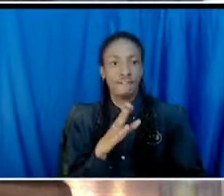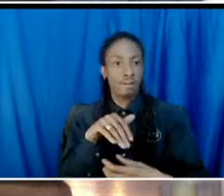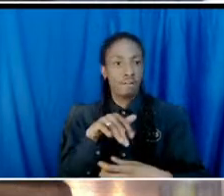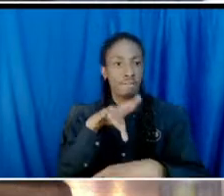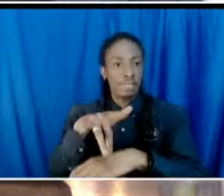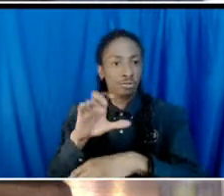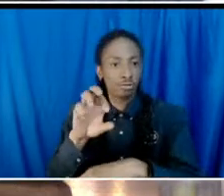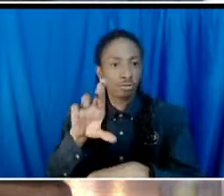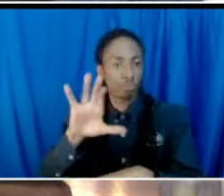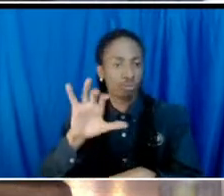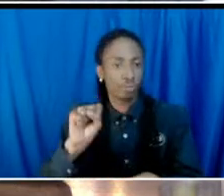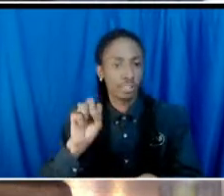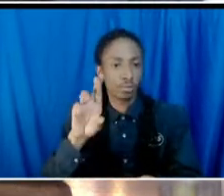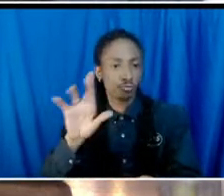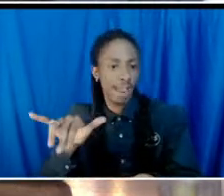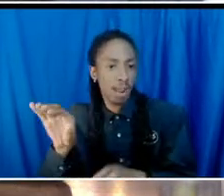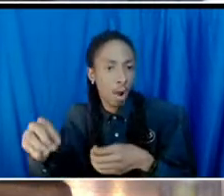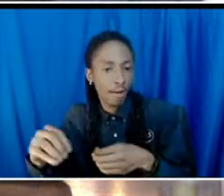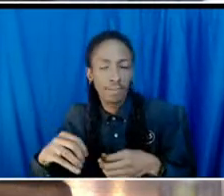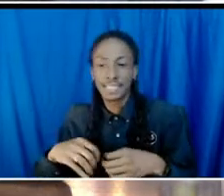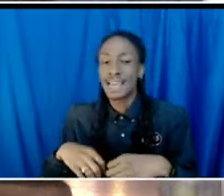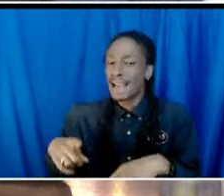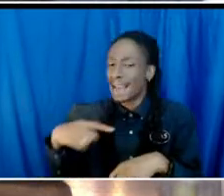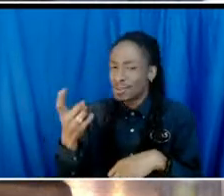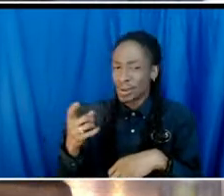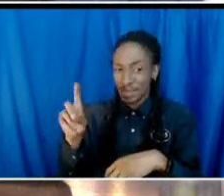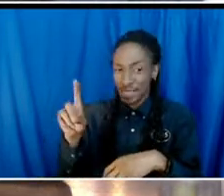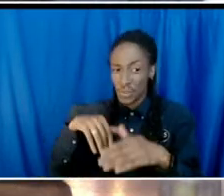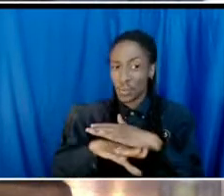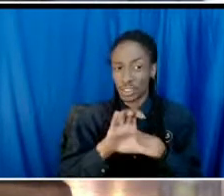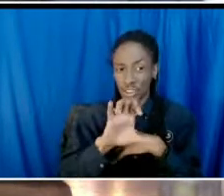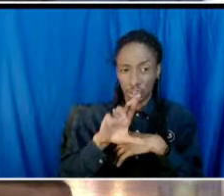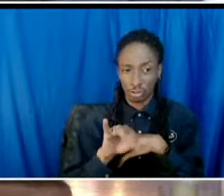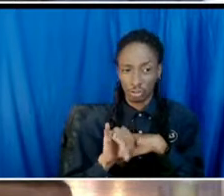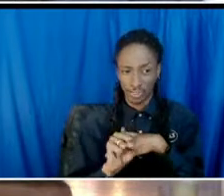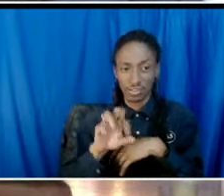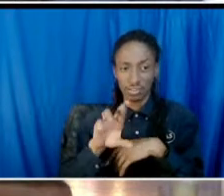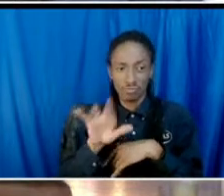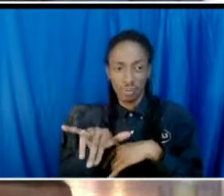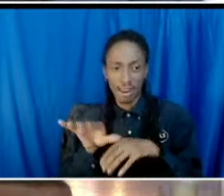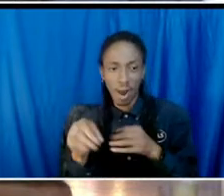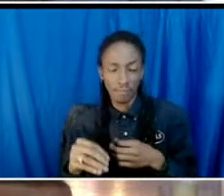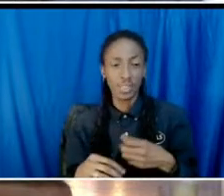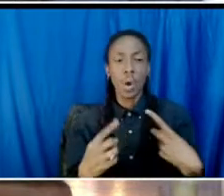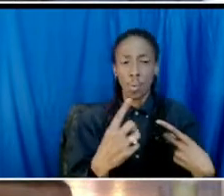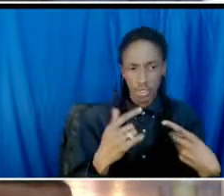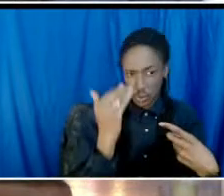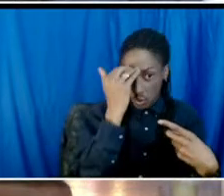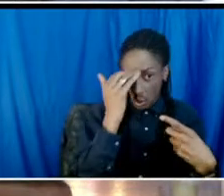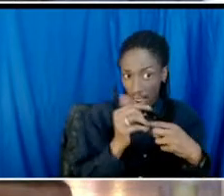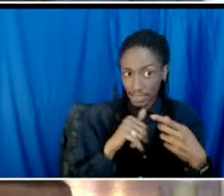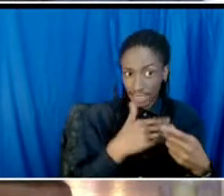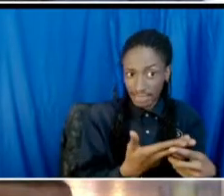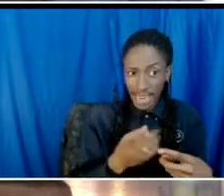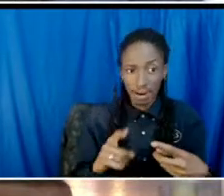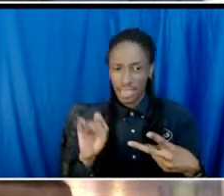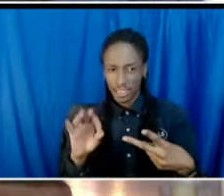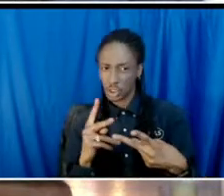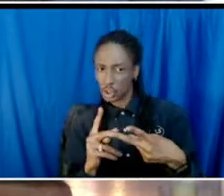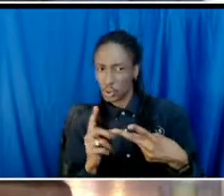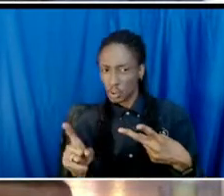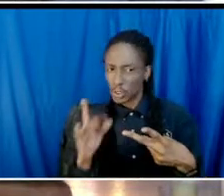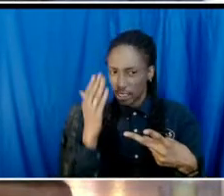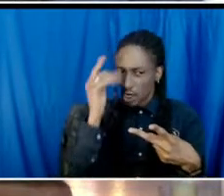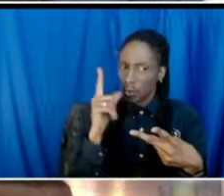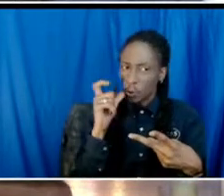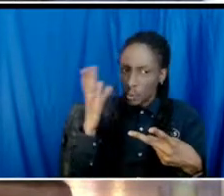office. I said at one point, if you walked into Chris Wray's office, 1, would you know how to get there? And 2, if you got there, would he even know who you are? And do you really